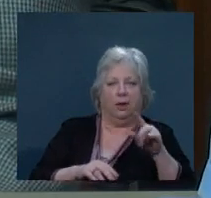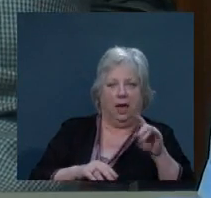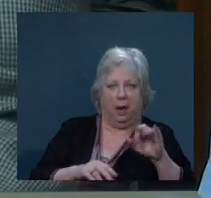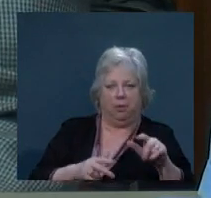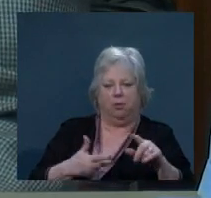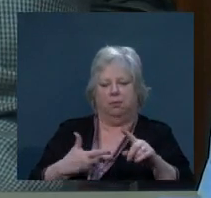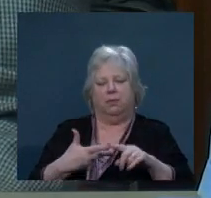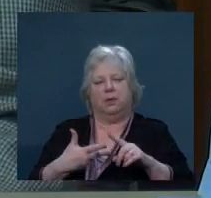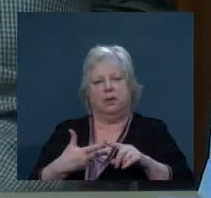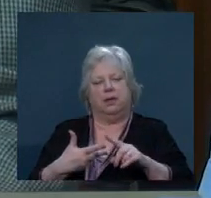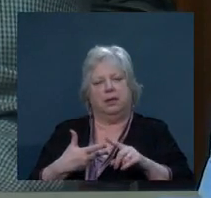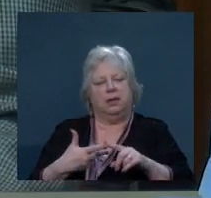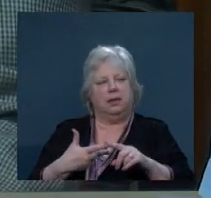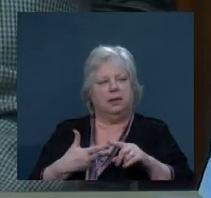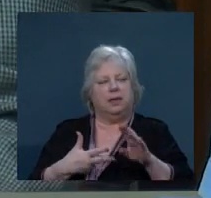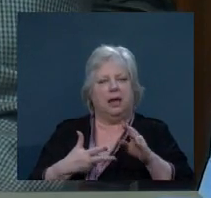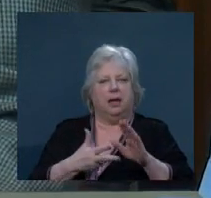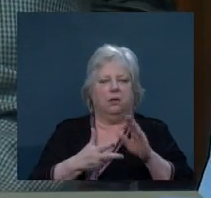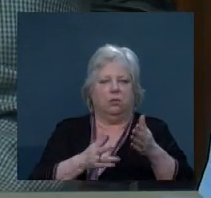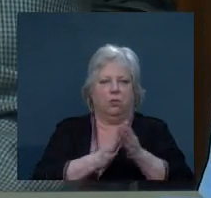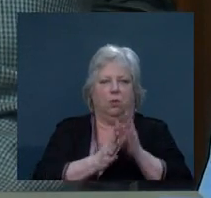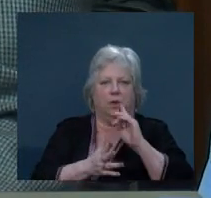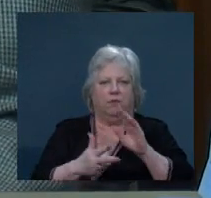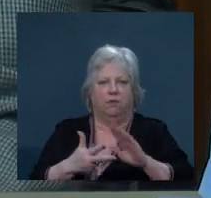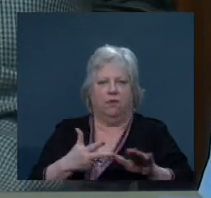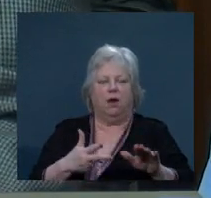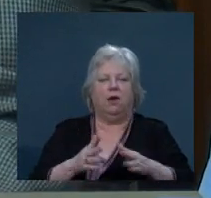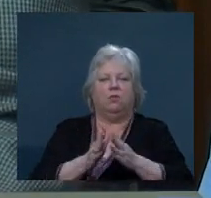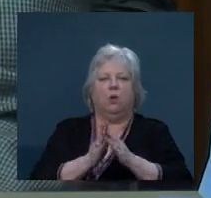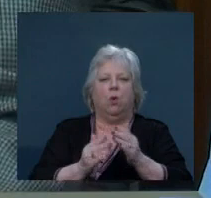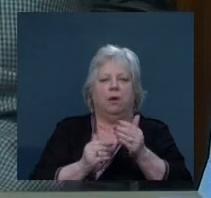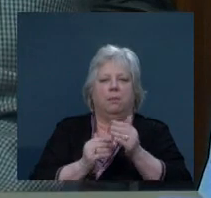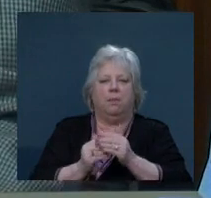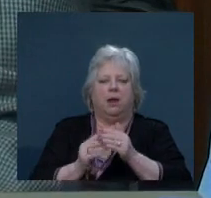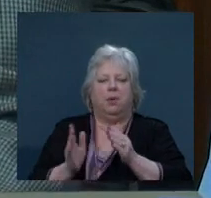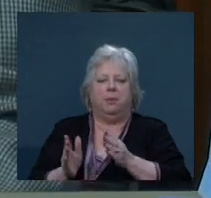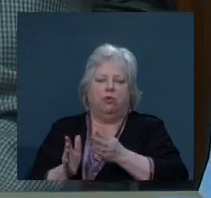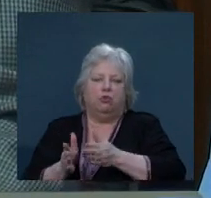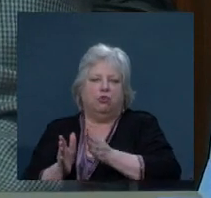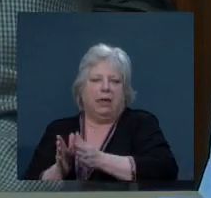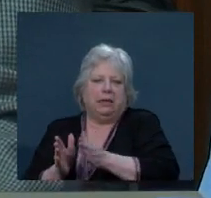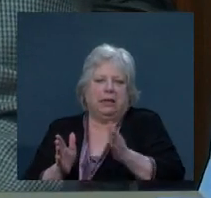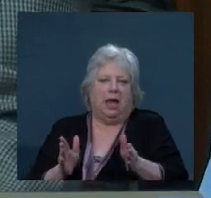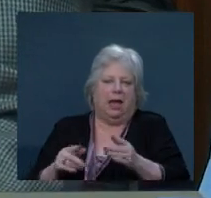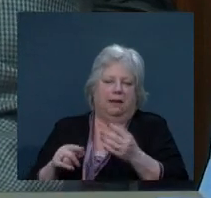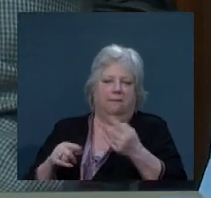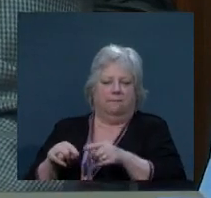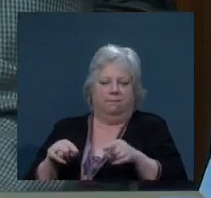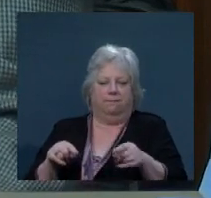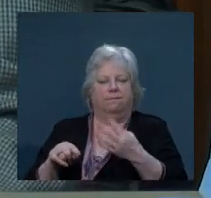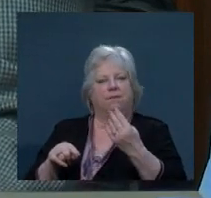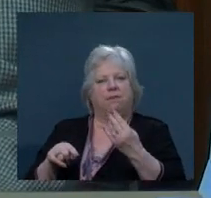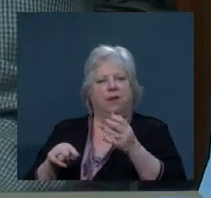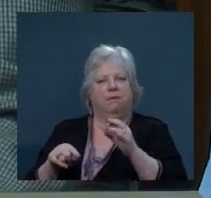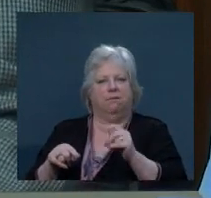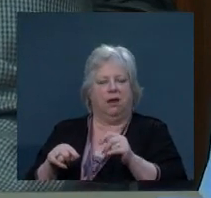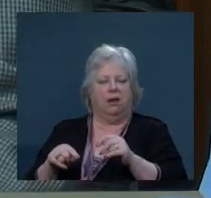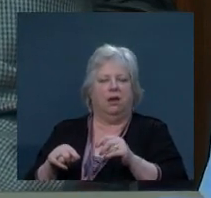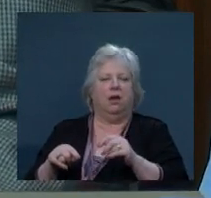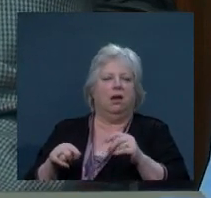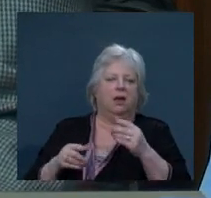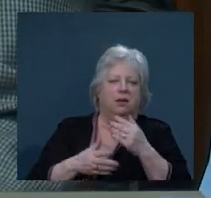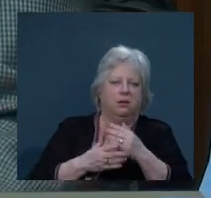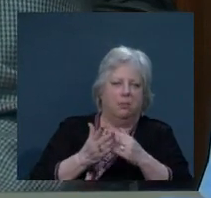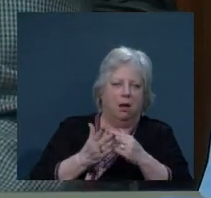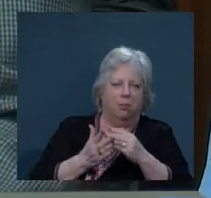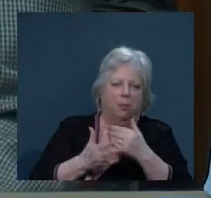variance is from section 36156A2, which requires minimum street side setback of 15 feet for accessory structures. A small